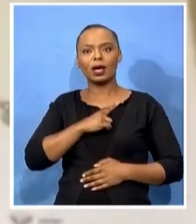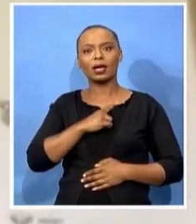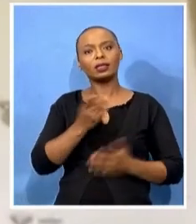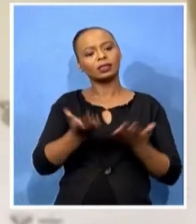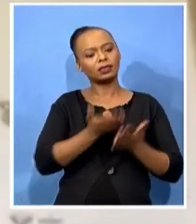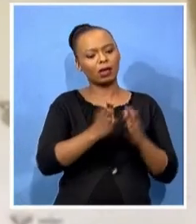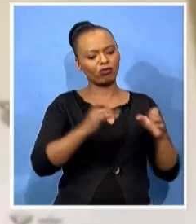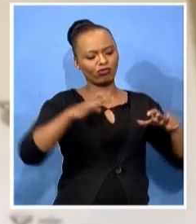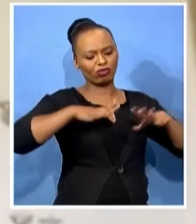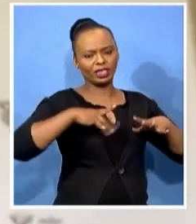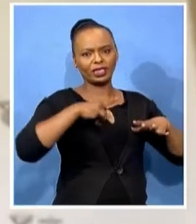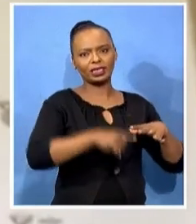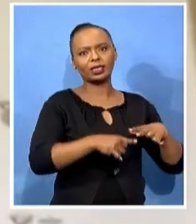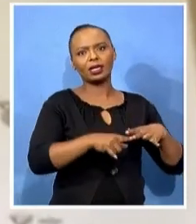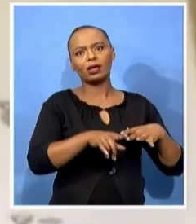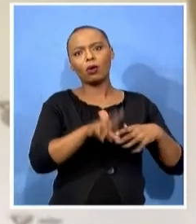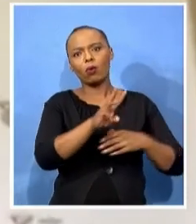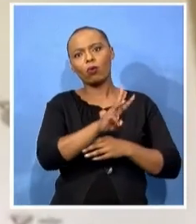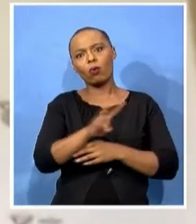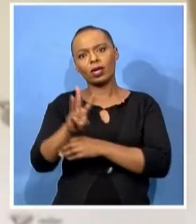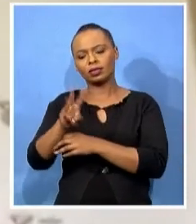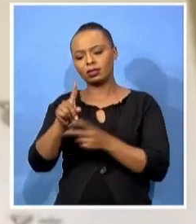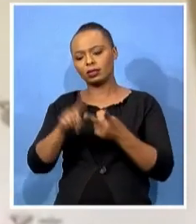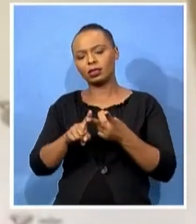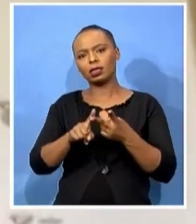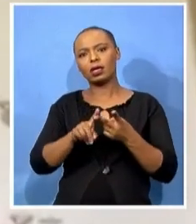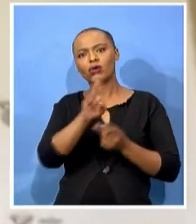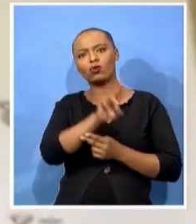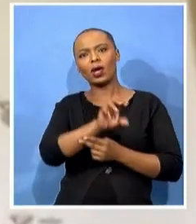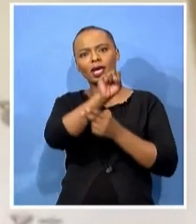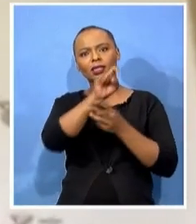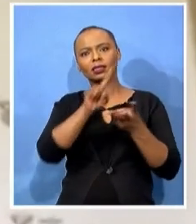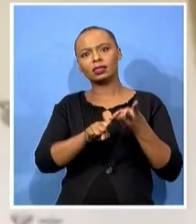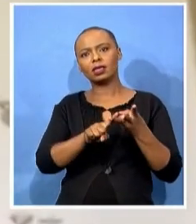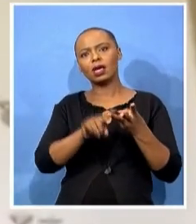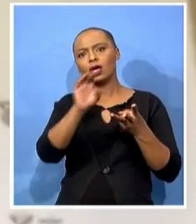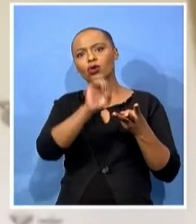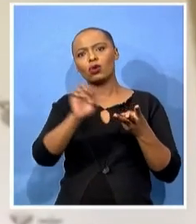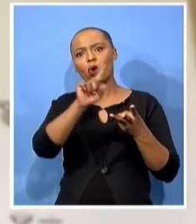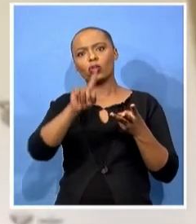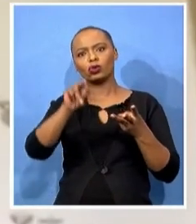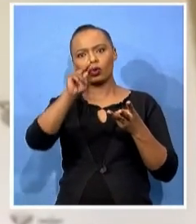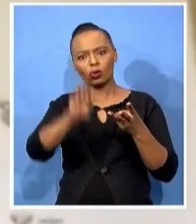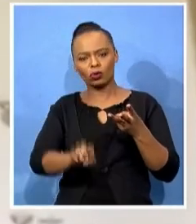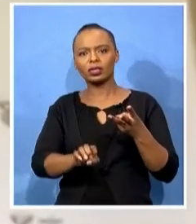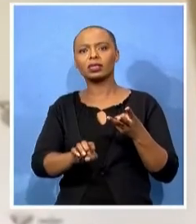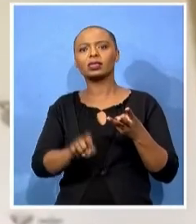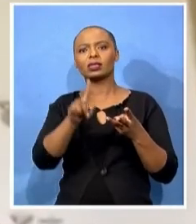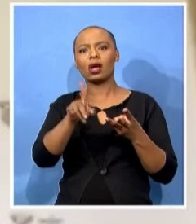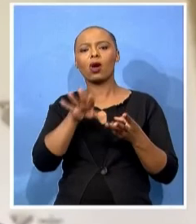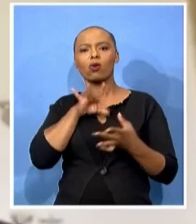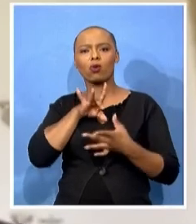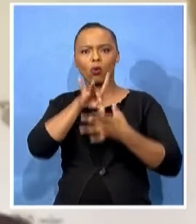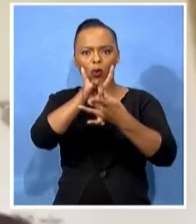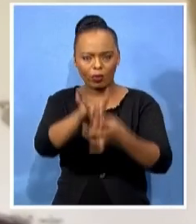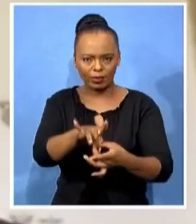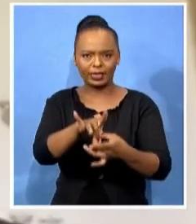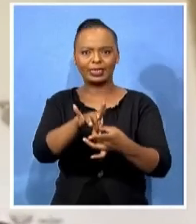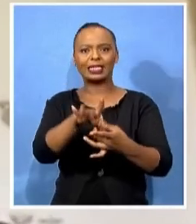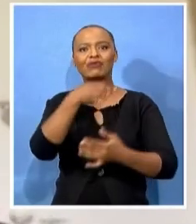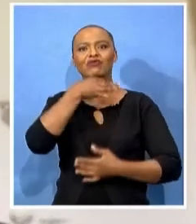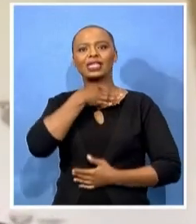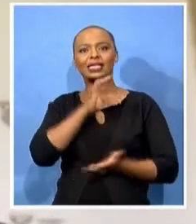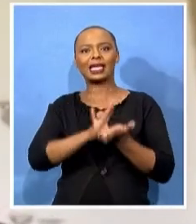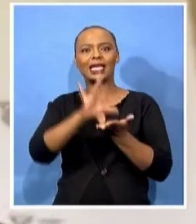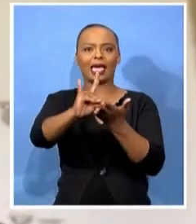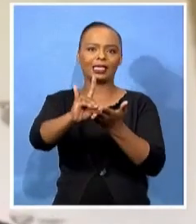US, the Eurozone, the UK, had actually committed funds on a risk hedge basis much, much earlier,